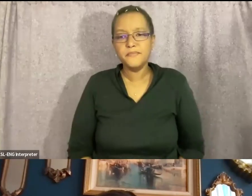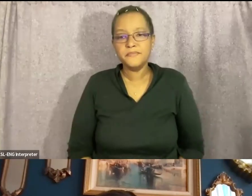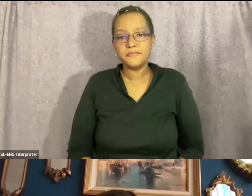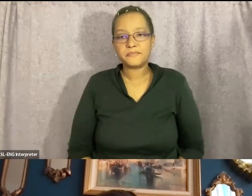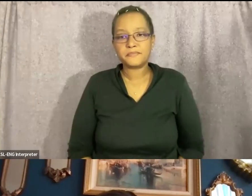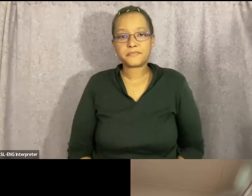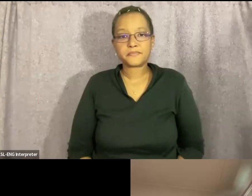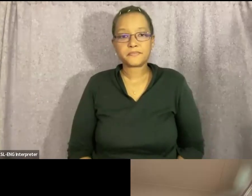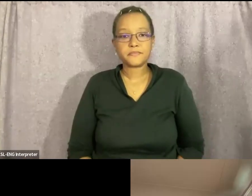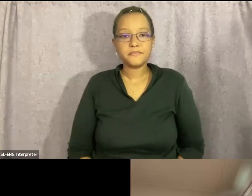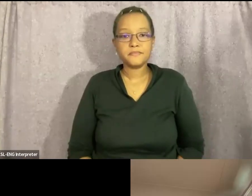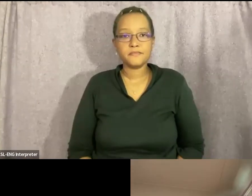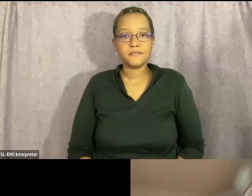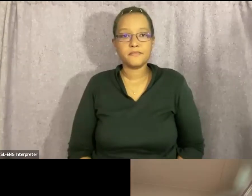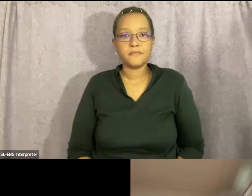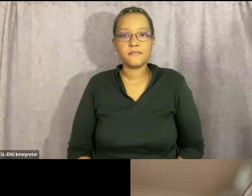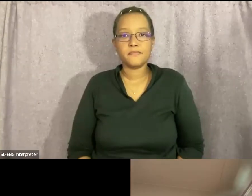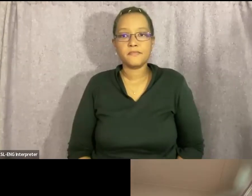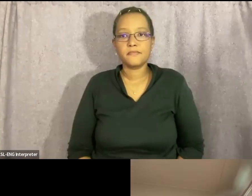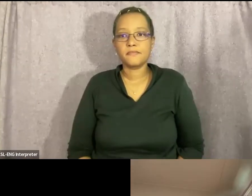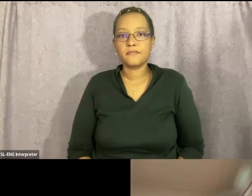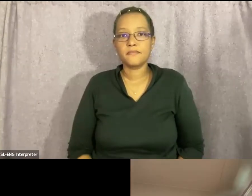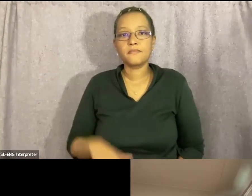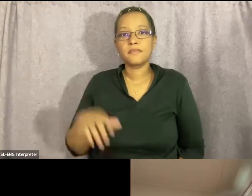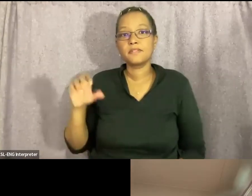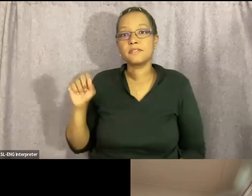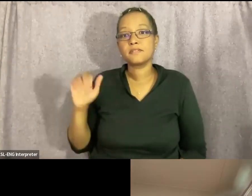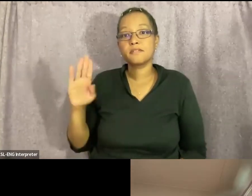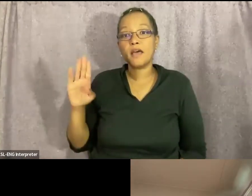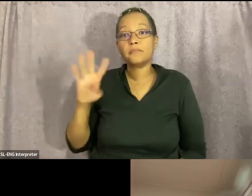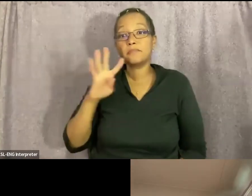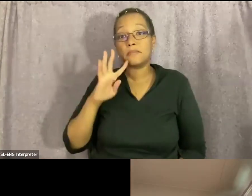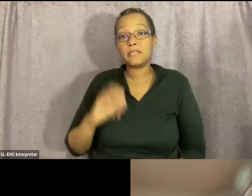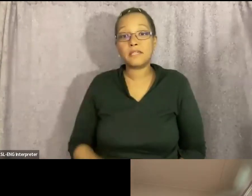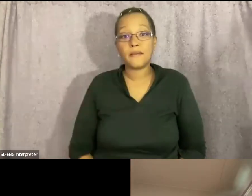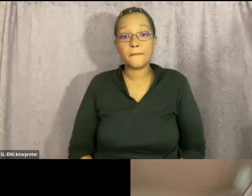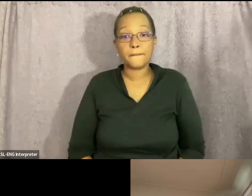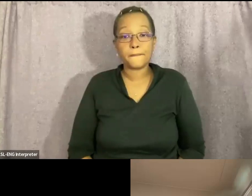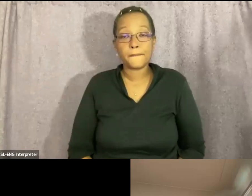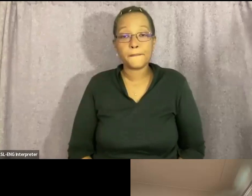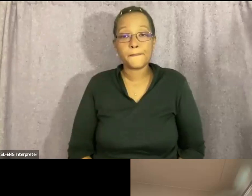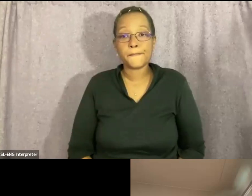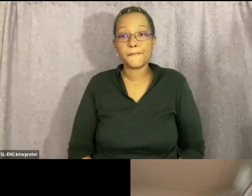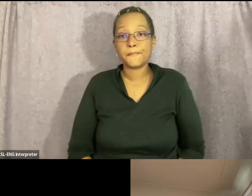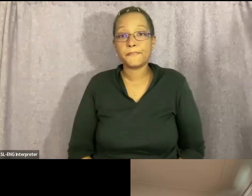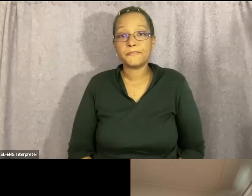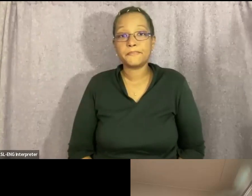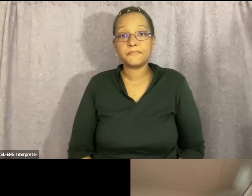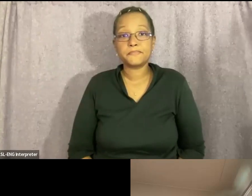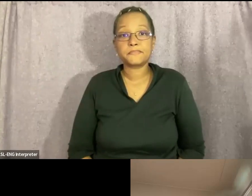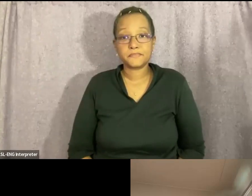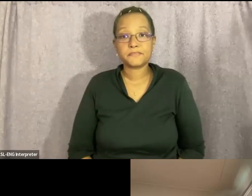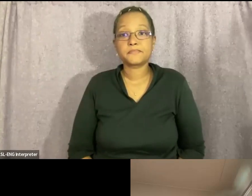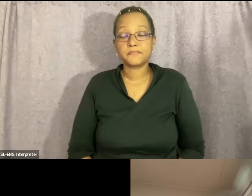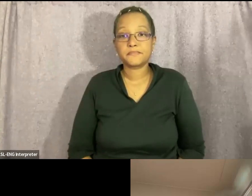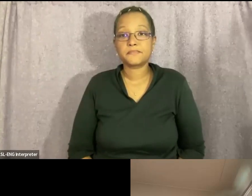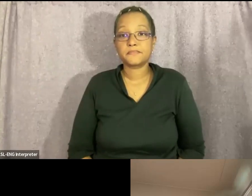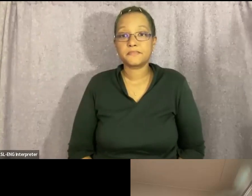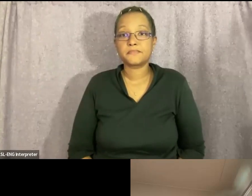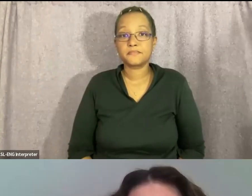who are marginalized in ways that I'm not, as well as my experiences with being